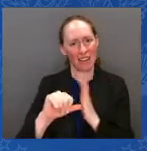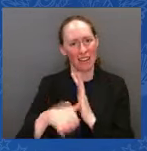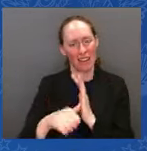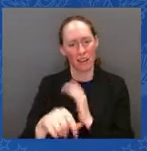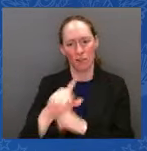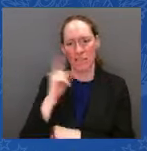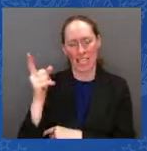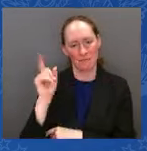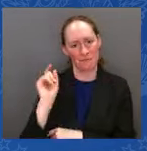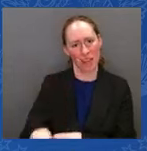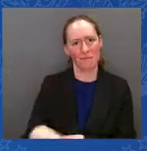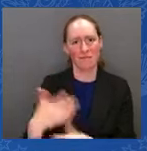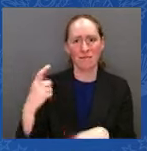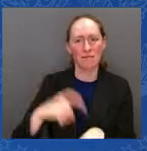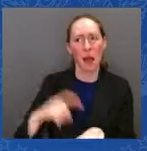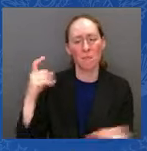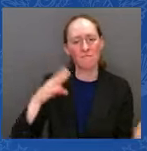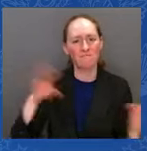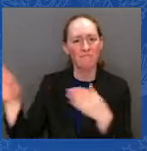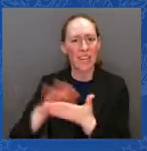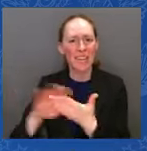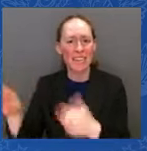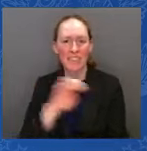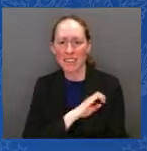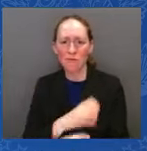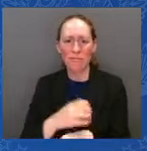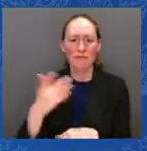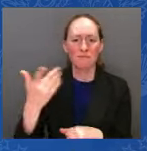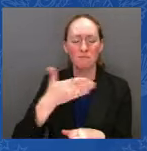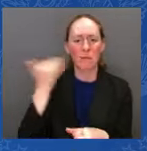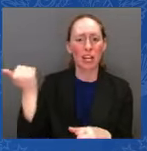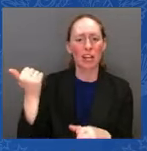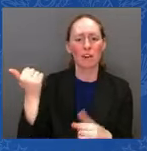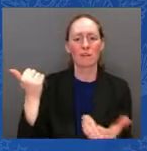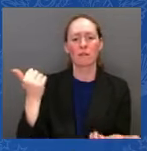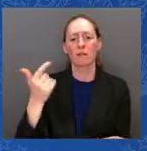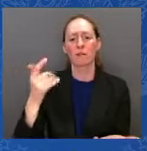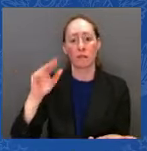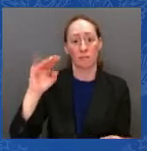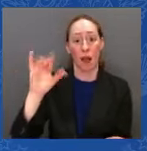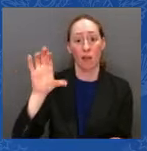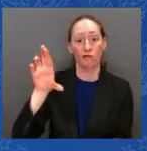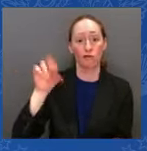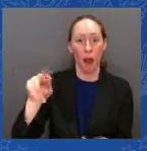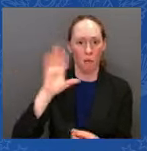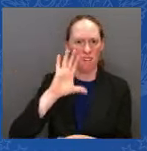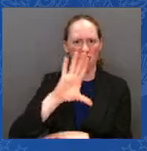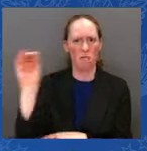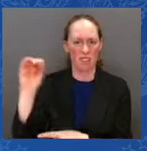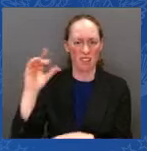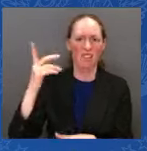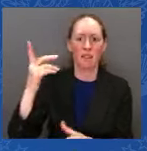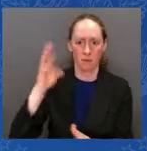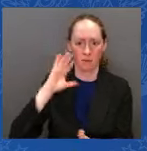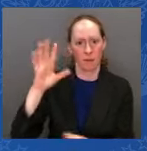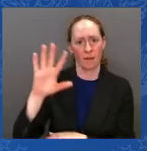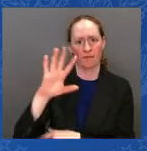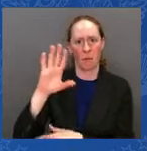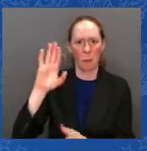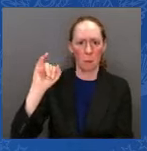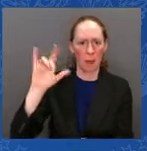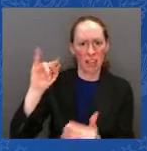like Micron in Syracuse, investing $100 billion over the next 20 years. To build semiconductors, thanks to the hard work of Chuck